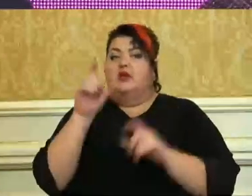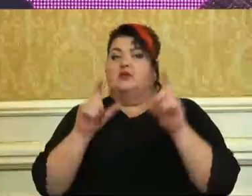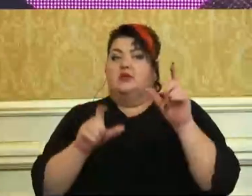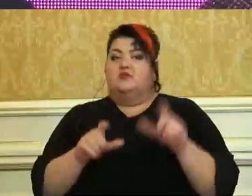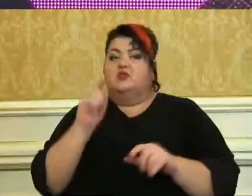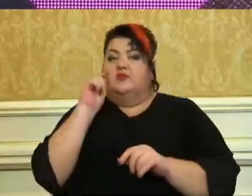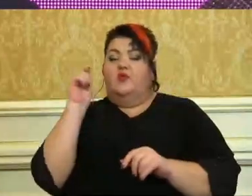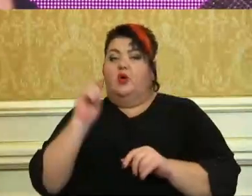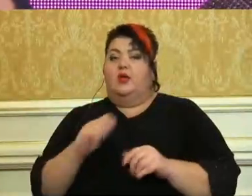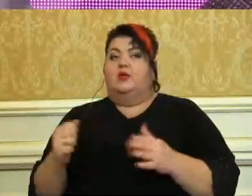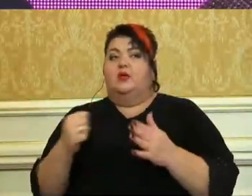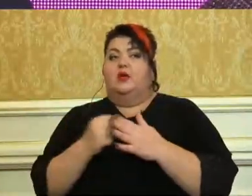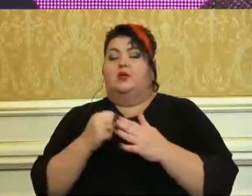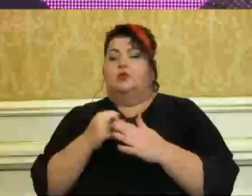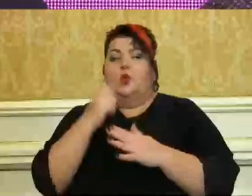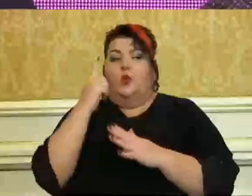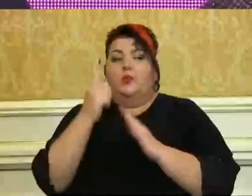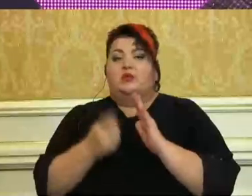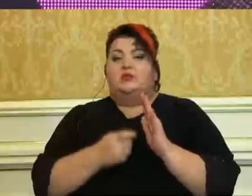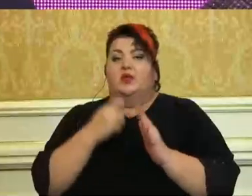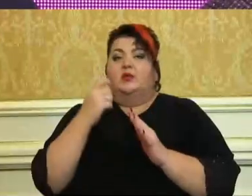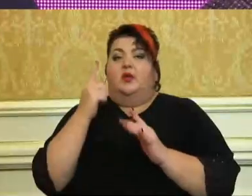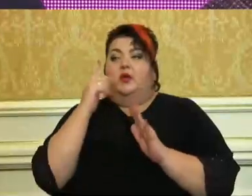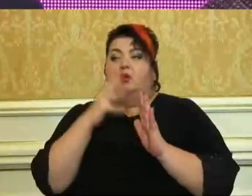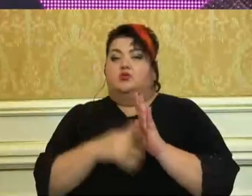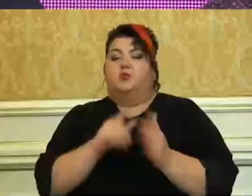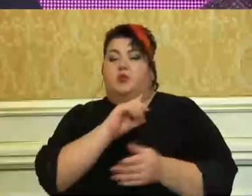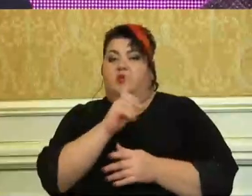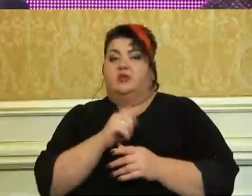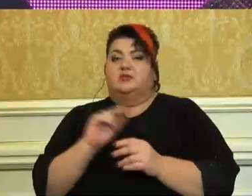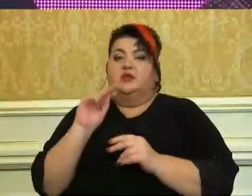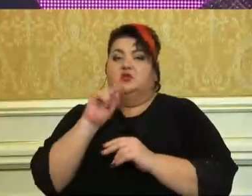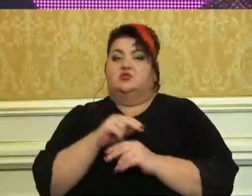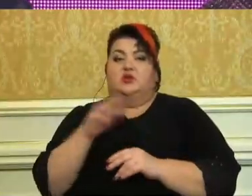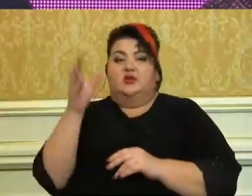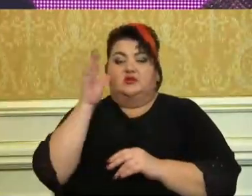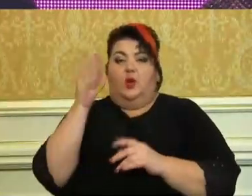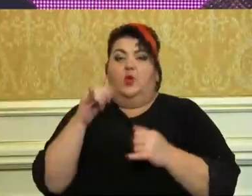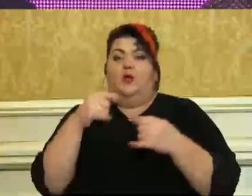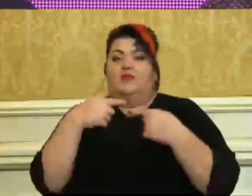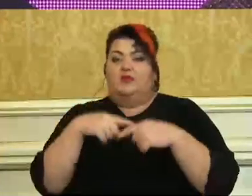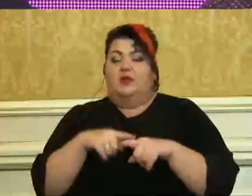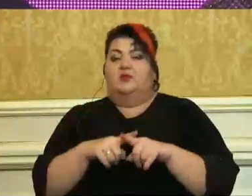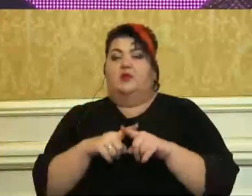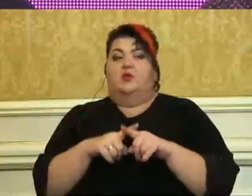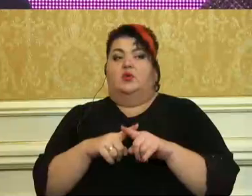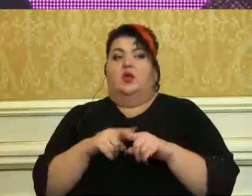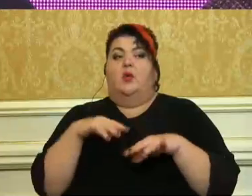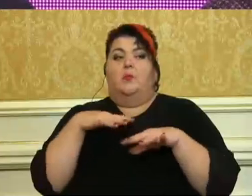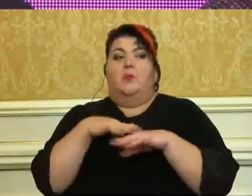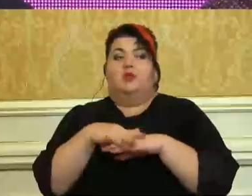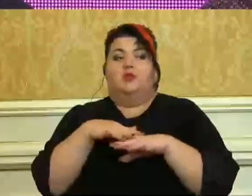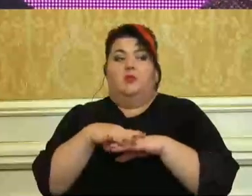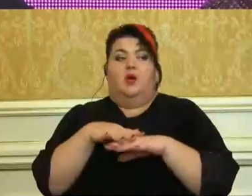Career Hub initiatives, members of the STEM some coalition board in Ukraine. So